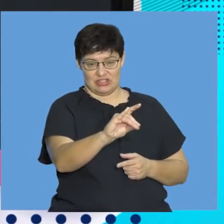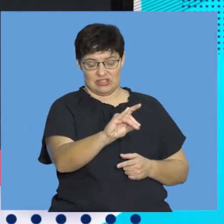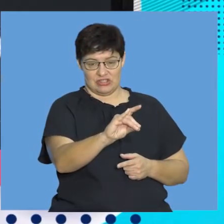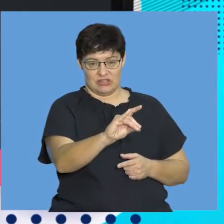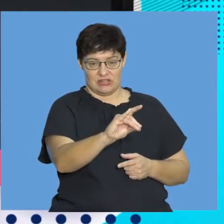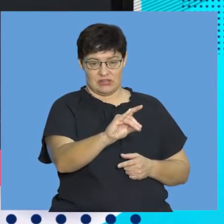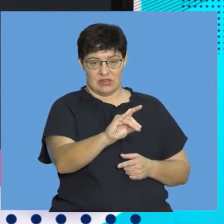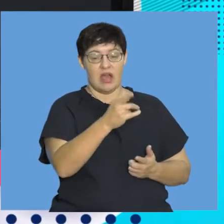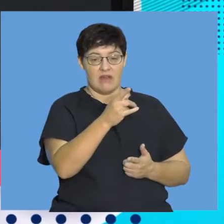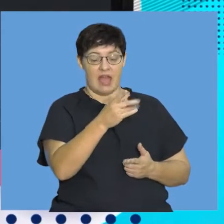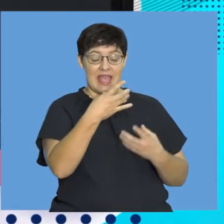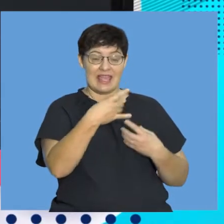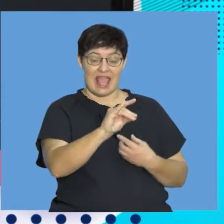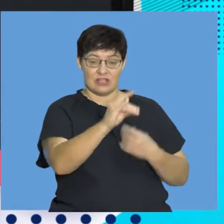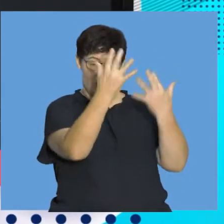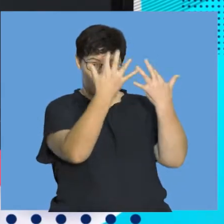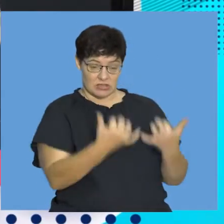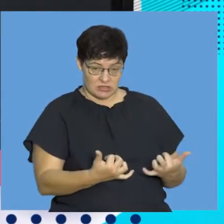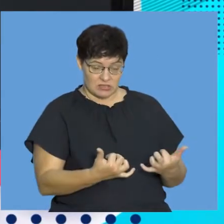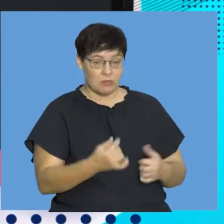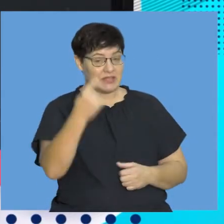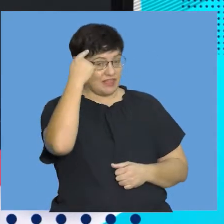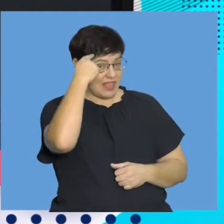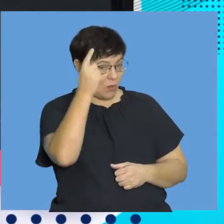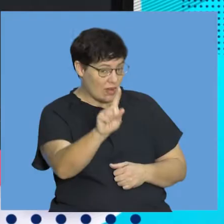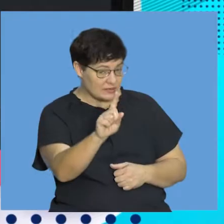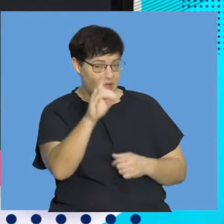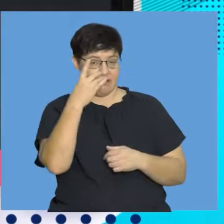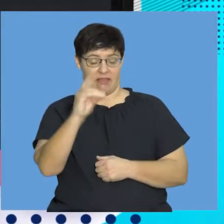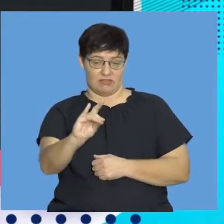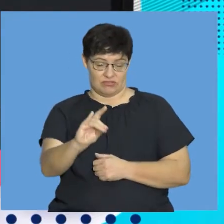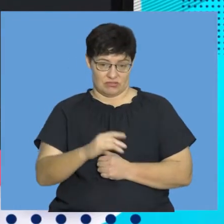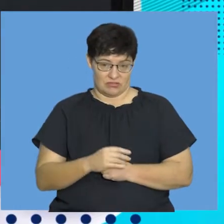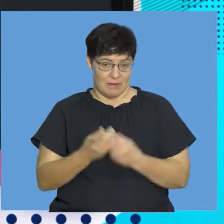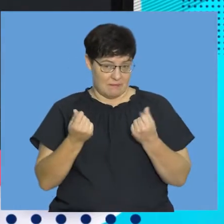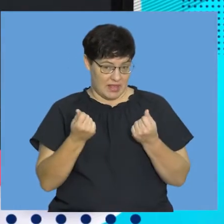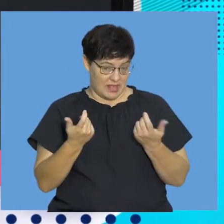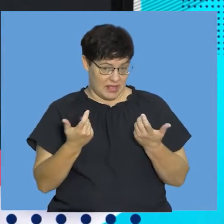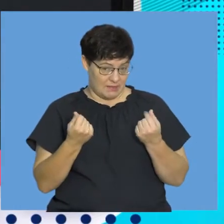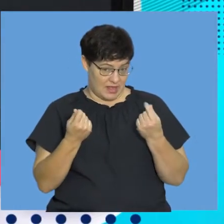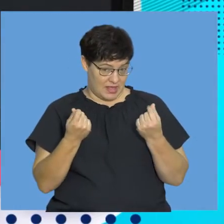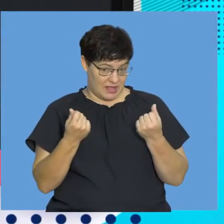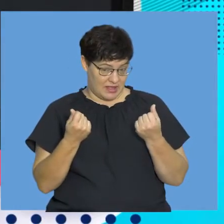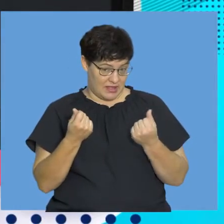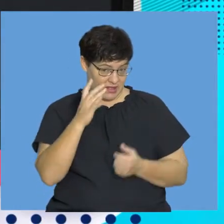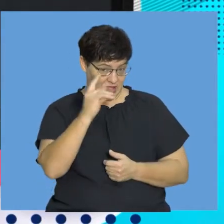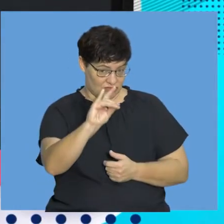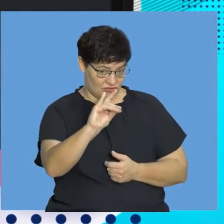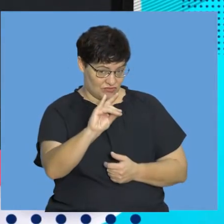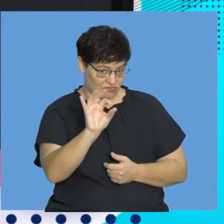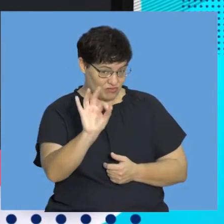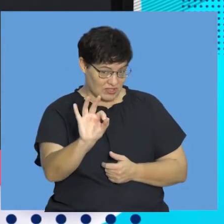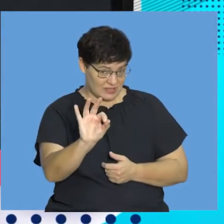items. So when you're doing a cash budget, you think cash. Mula,